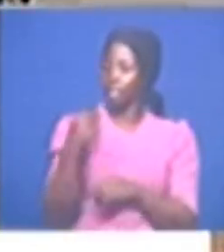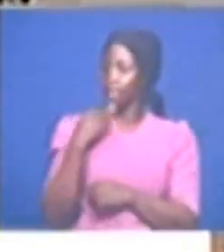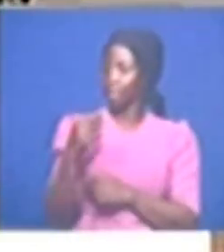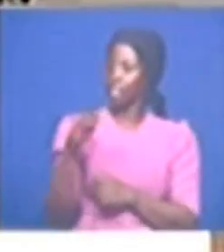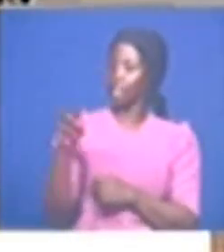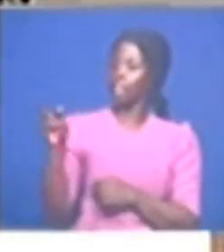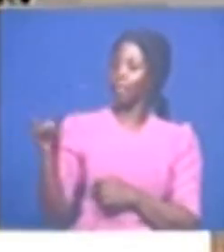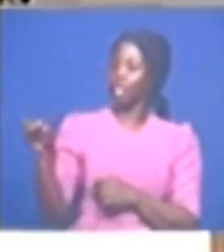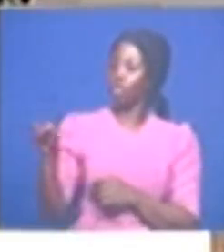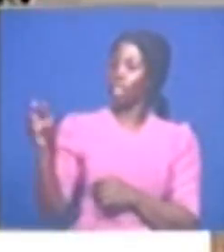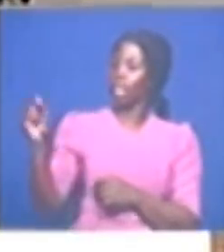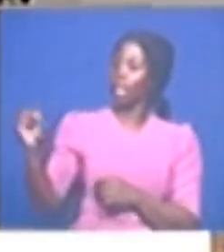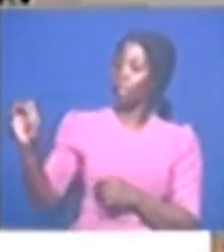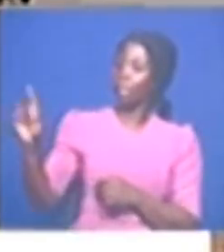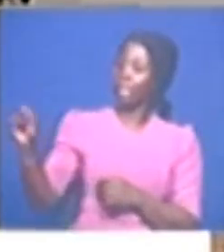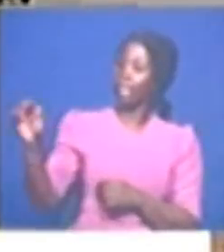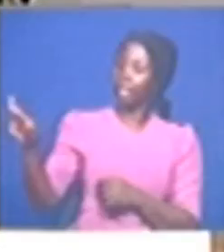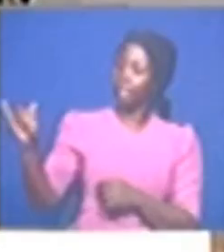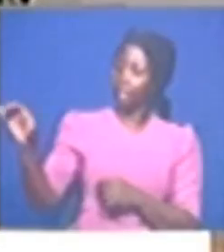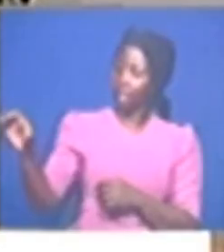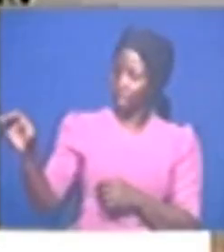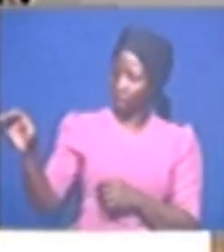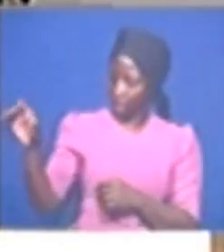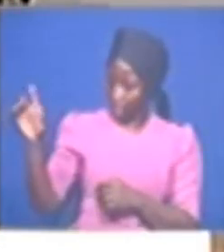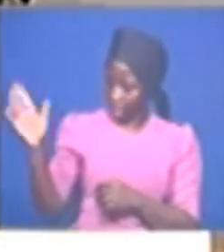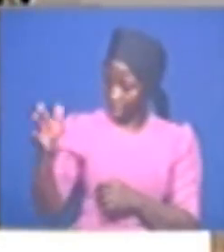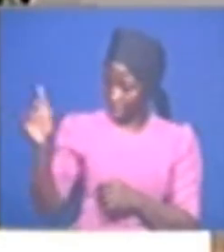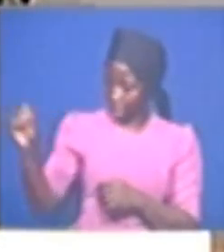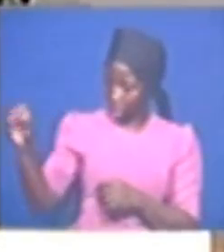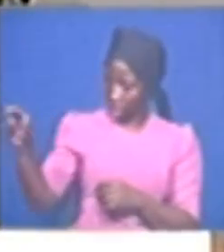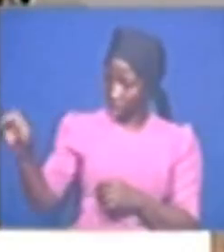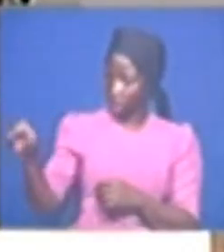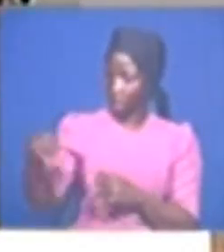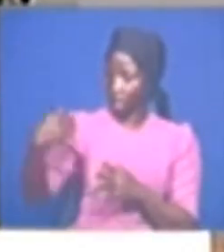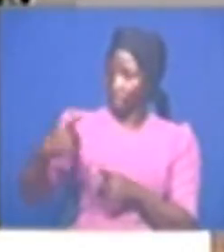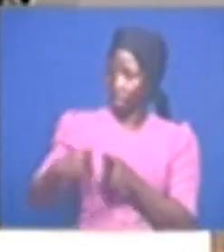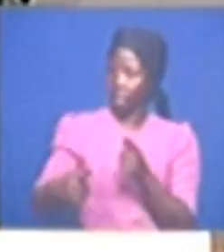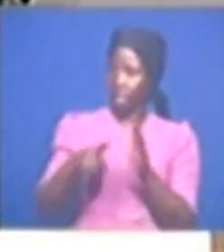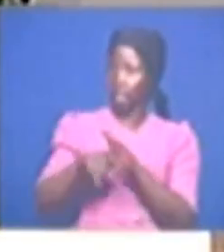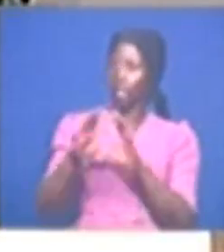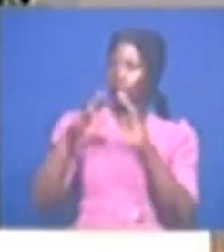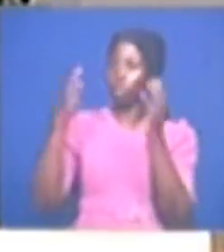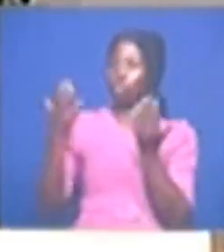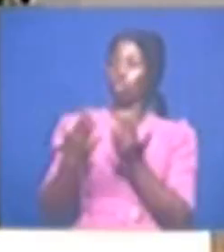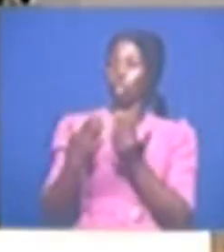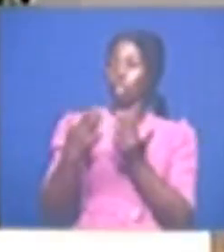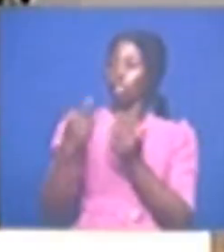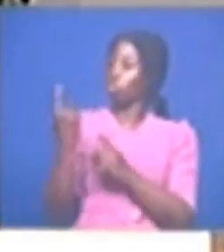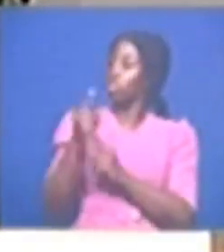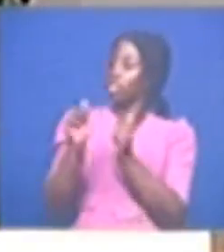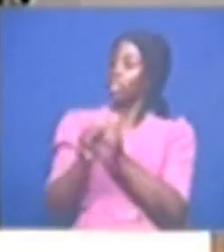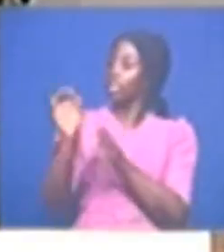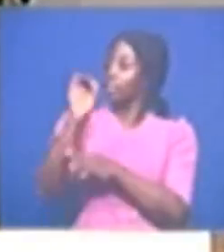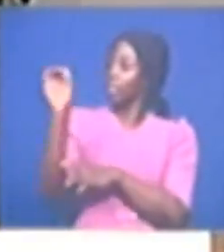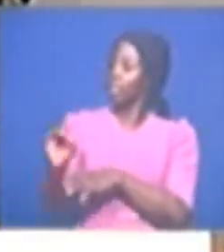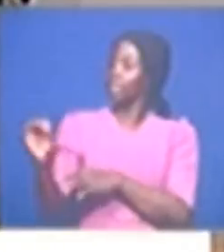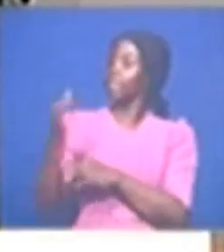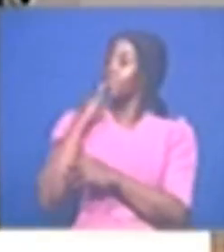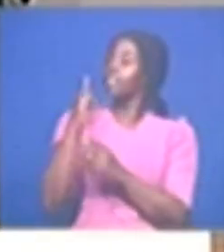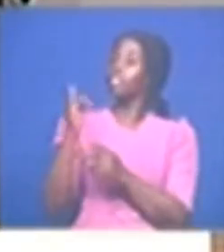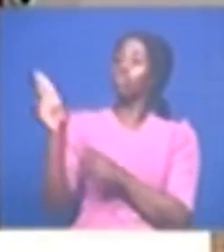tons of plastic annually, globally, and only 10% is recycled. That